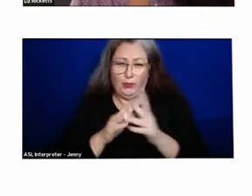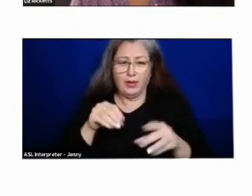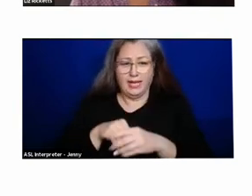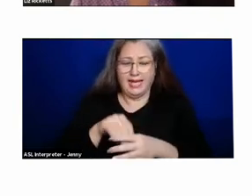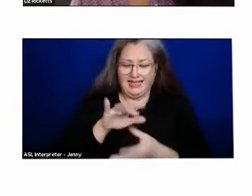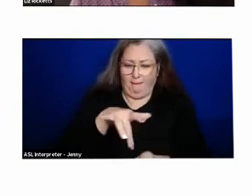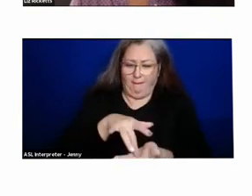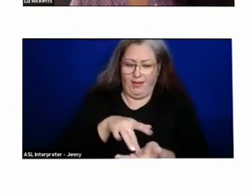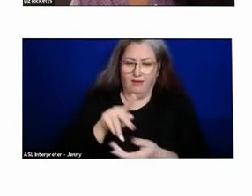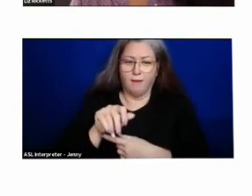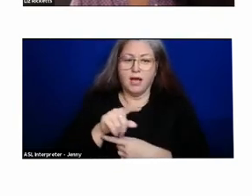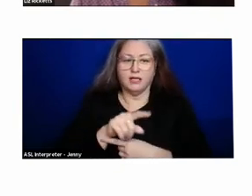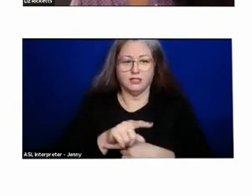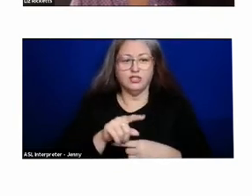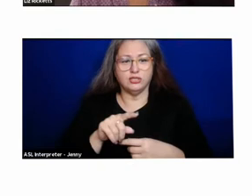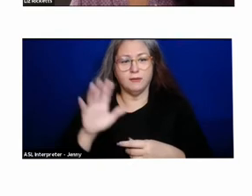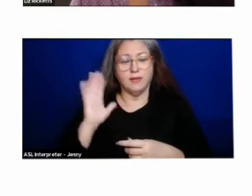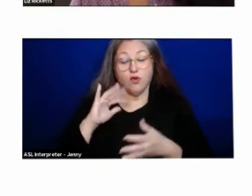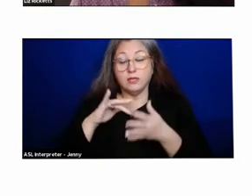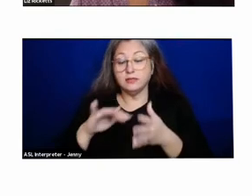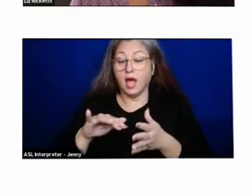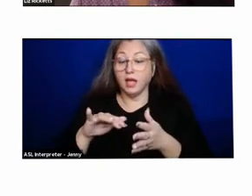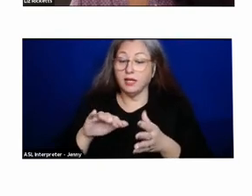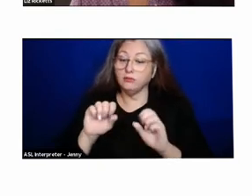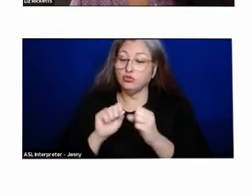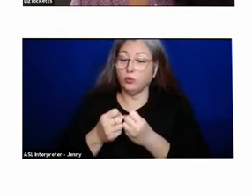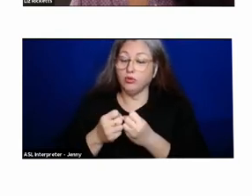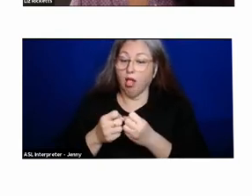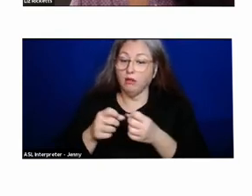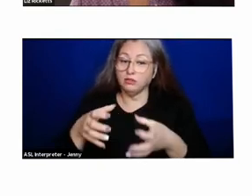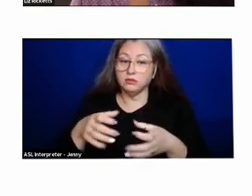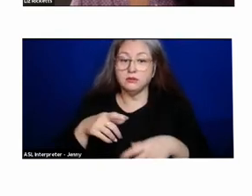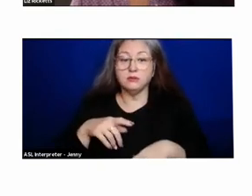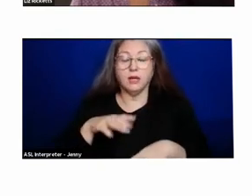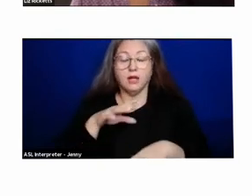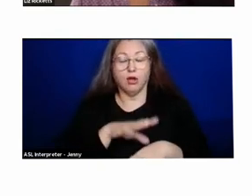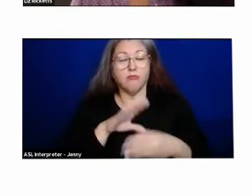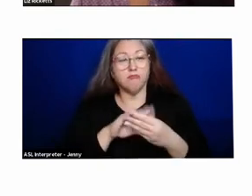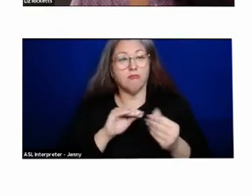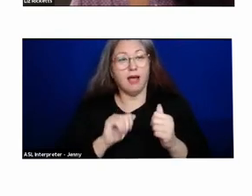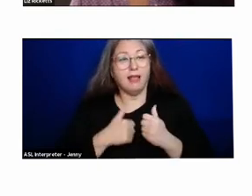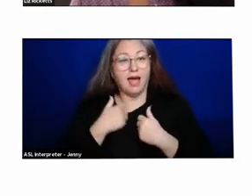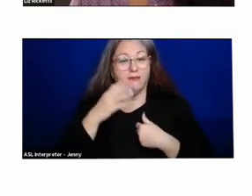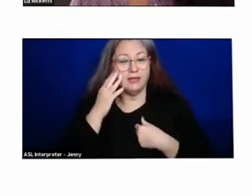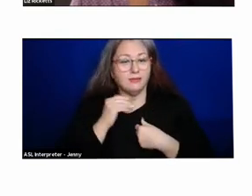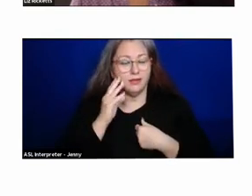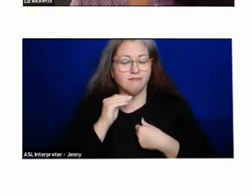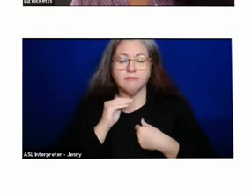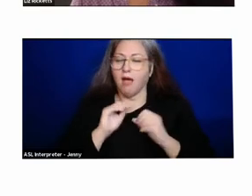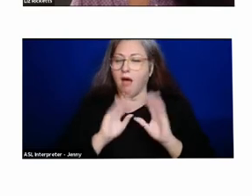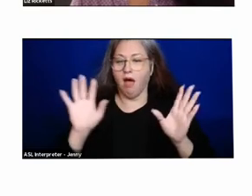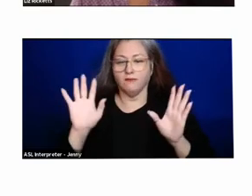She previously studied sociology, and her own life experience challenges the notion